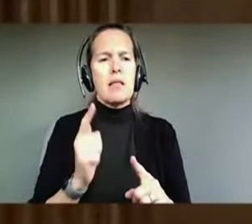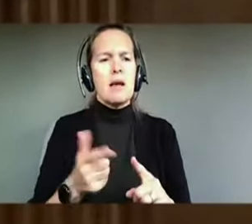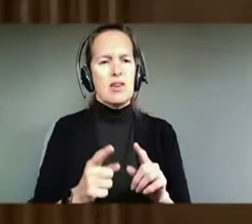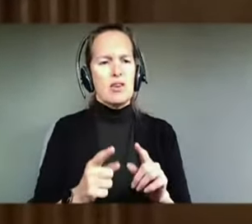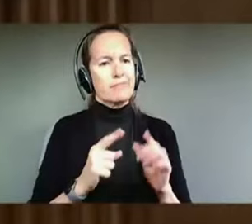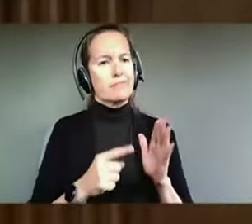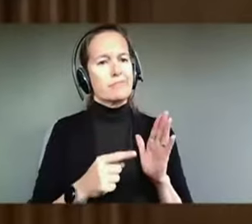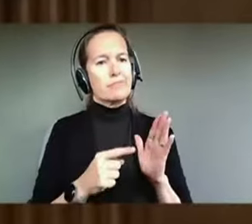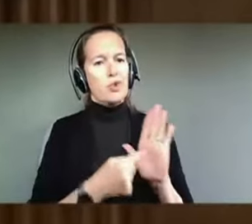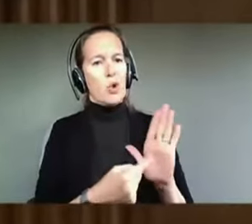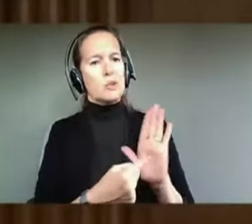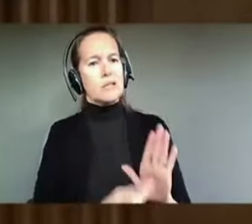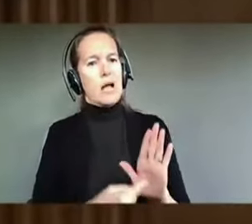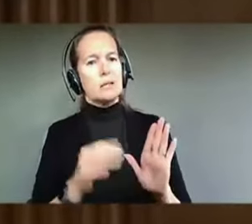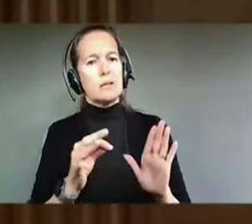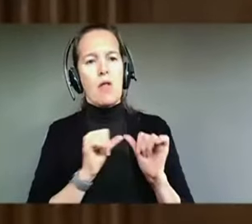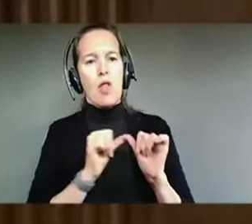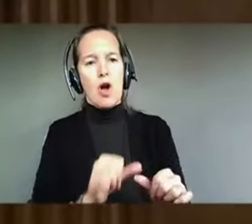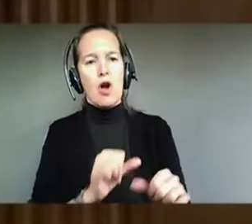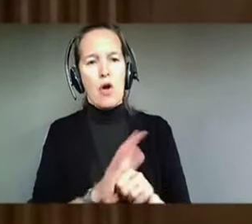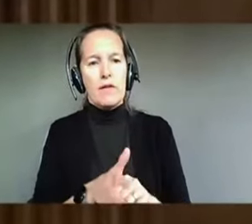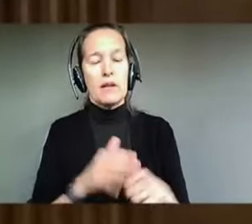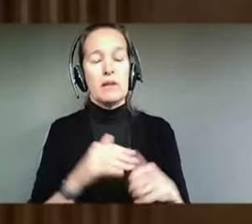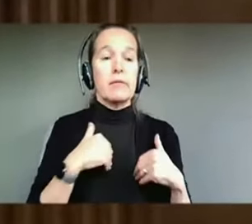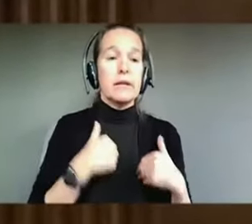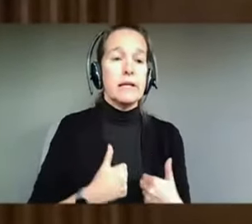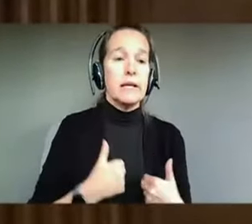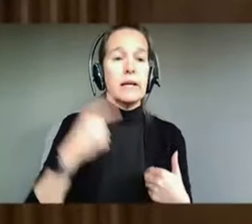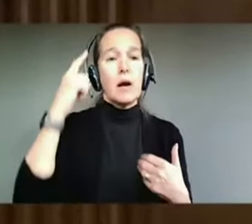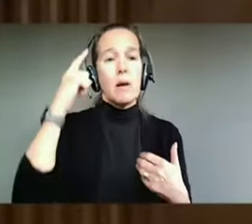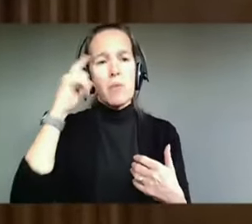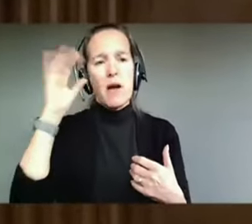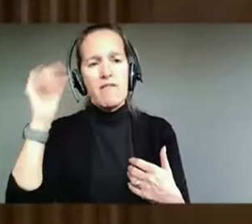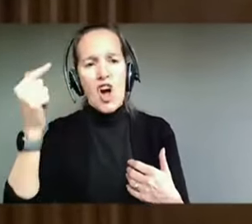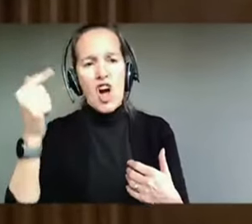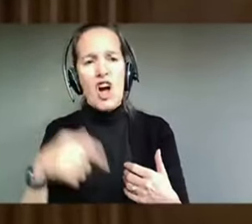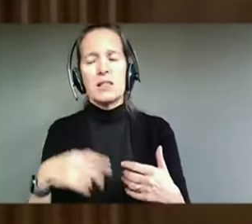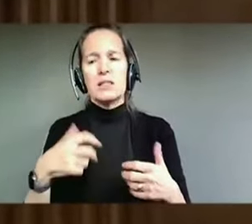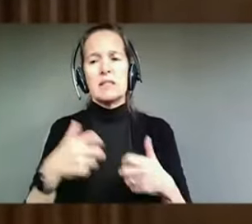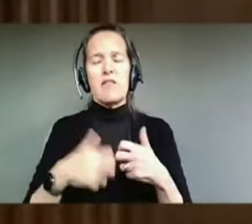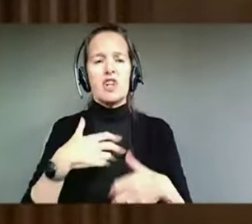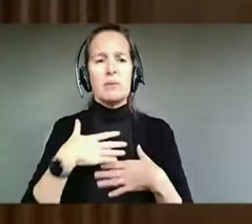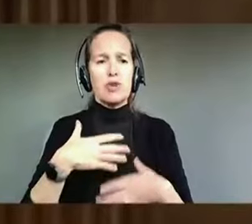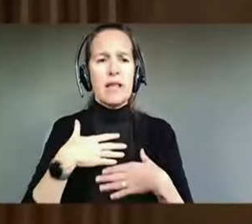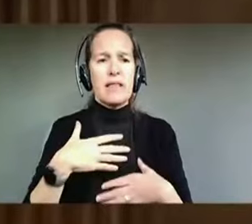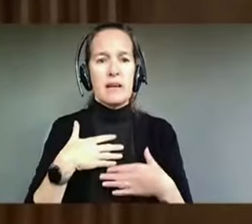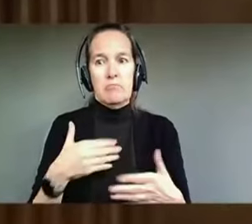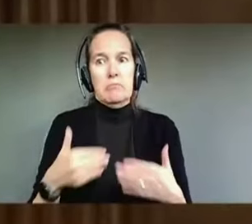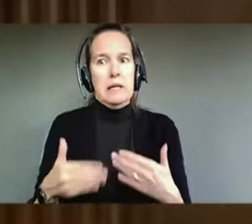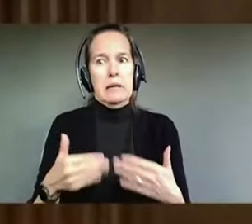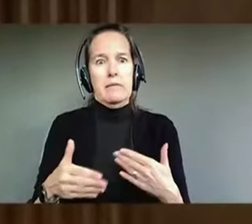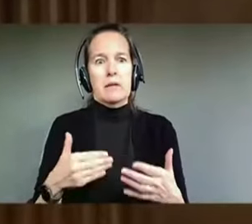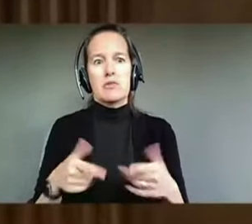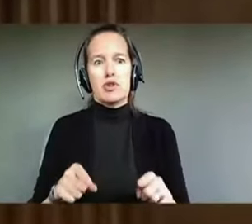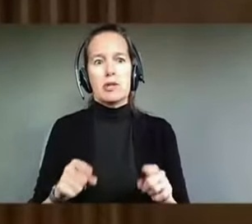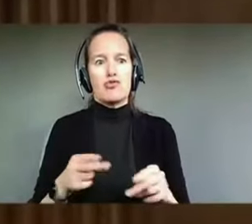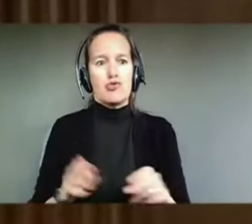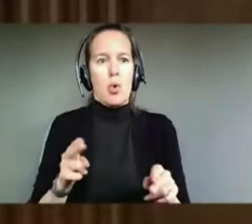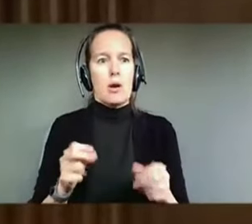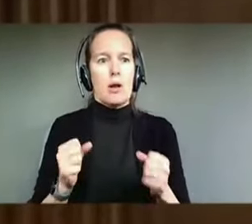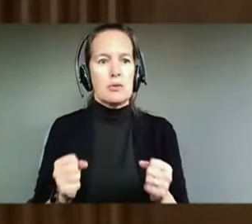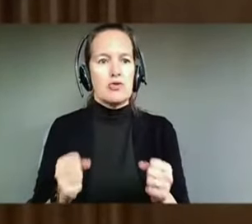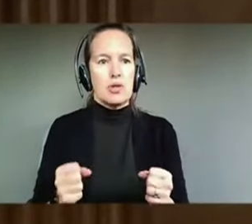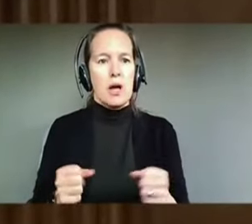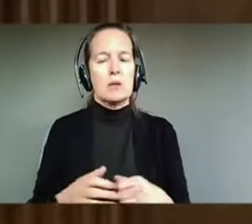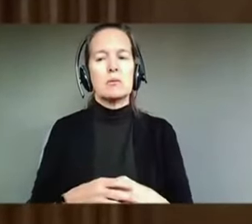COVID, including fatigue, brain fog, and difficulty breathing during even short periods of exercise. 2 years